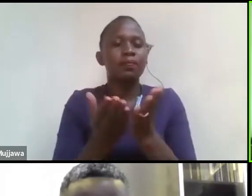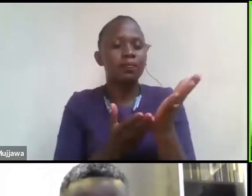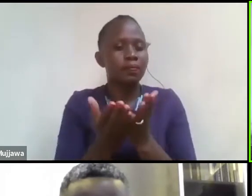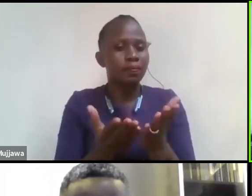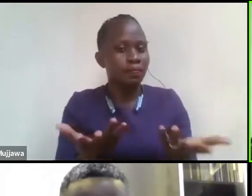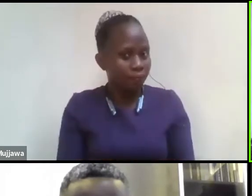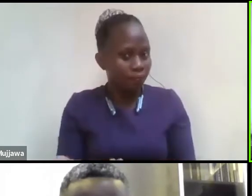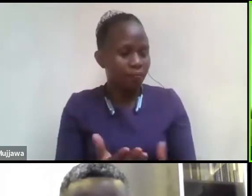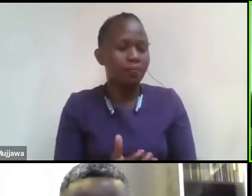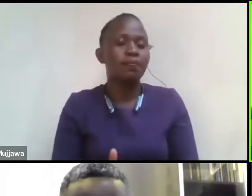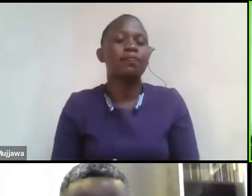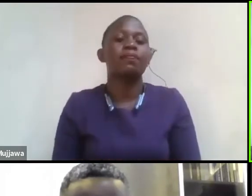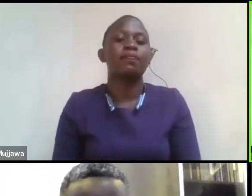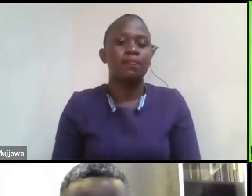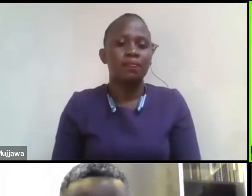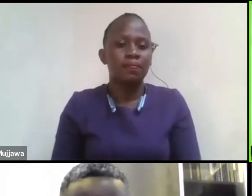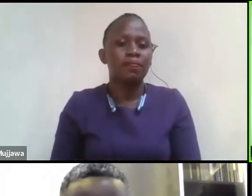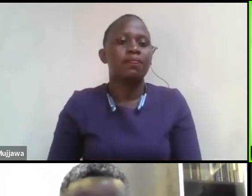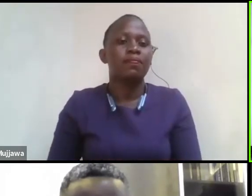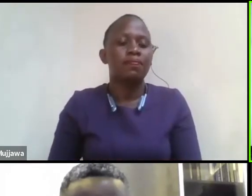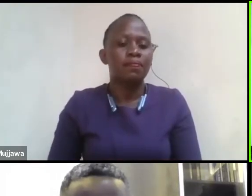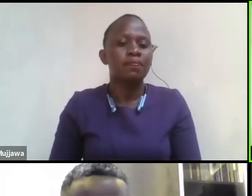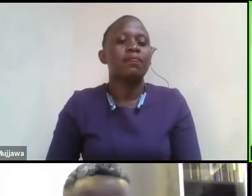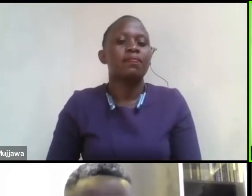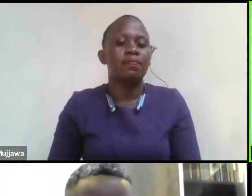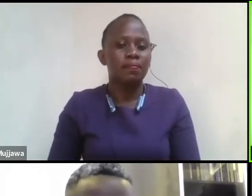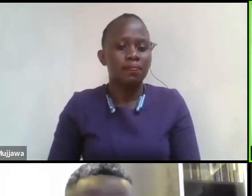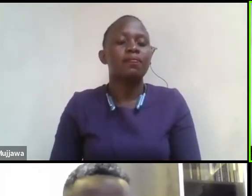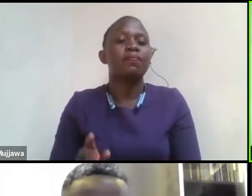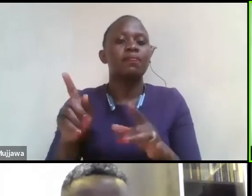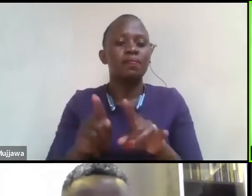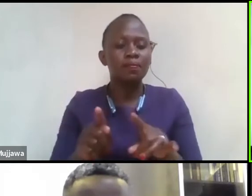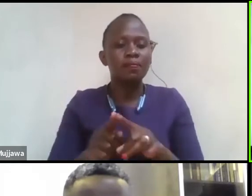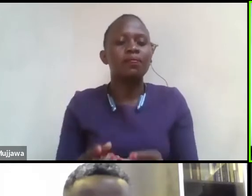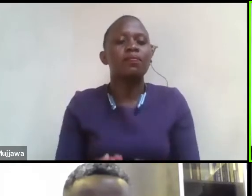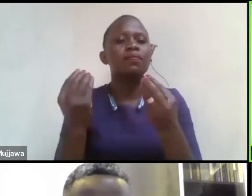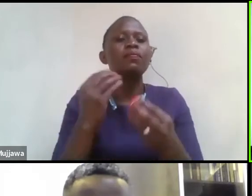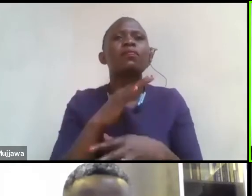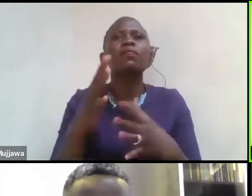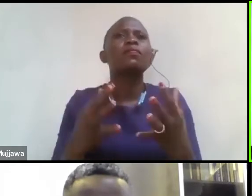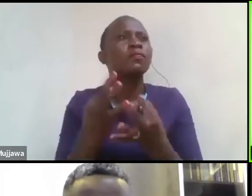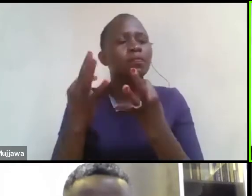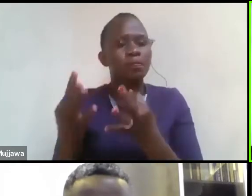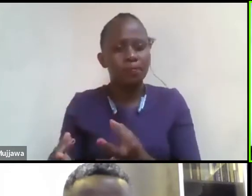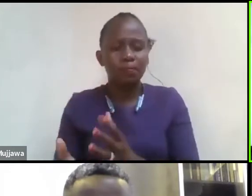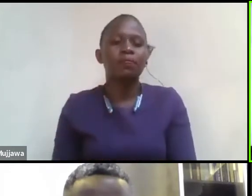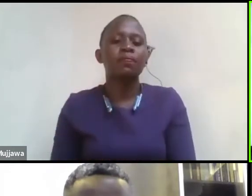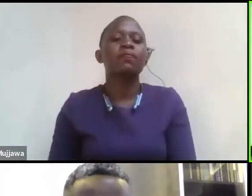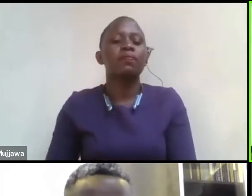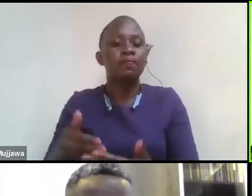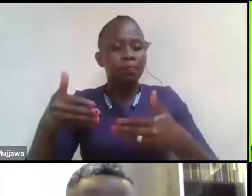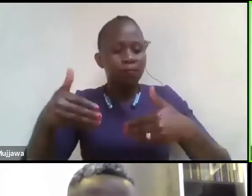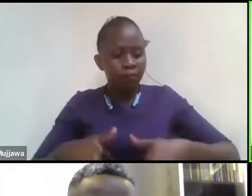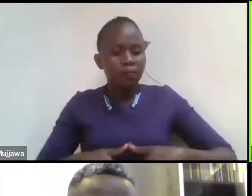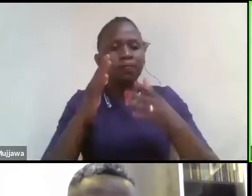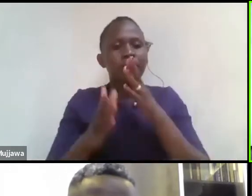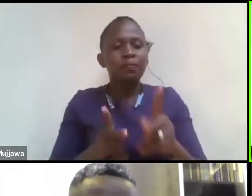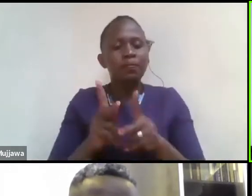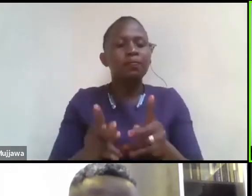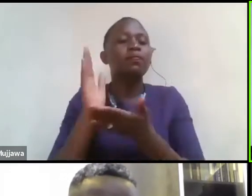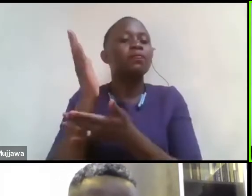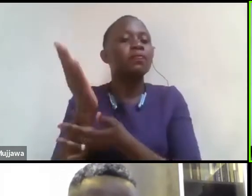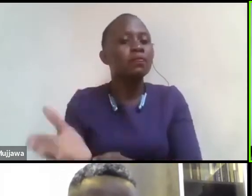equipment, and doing all that kind of sales stuff. You have young people who are really focused really largely on the innovation. We have